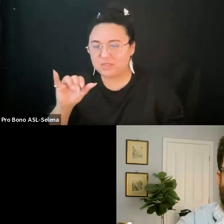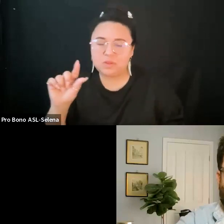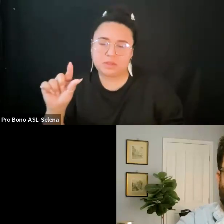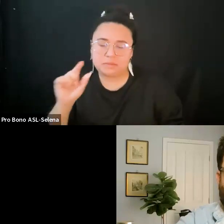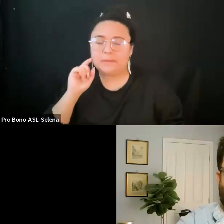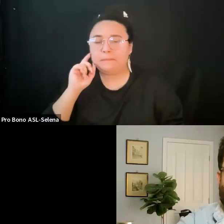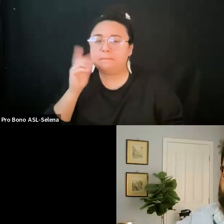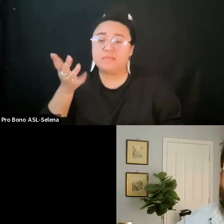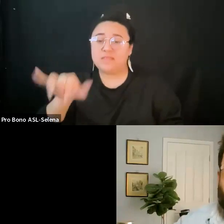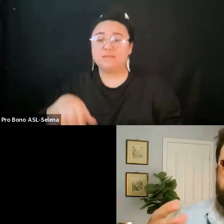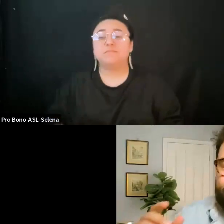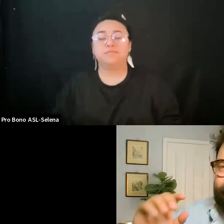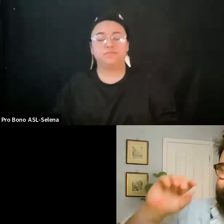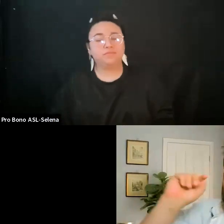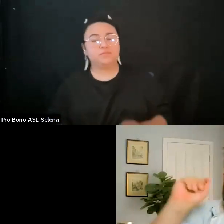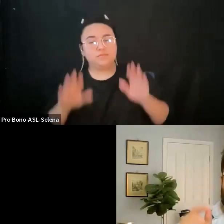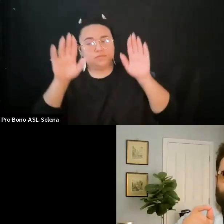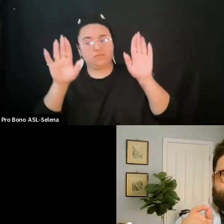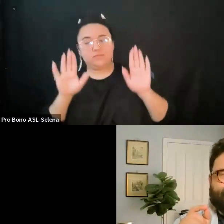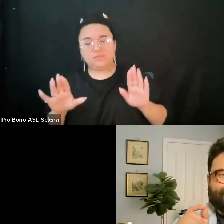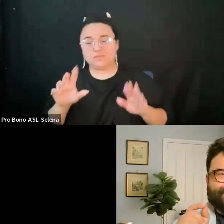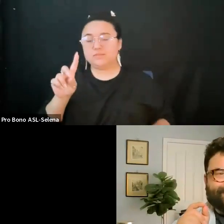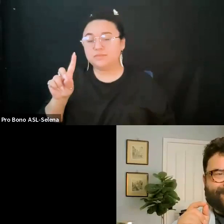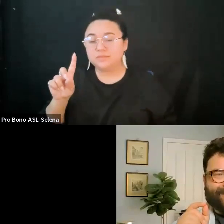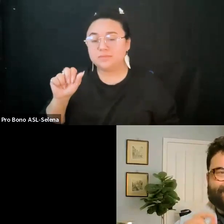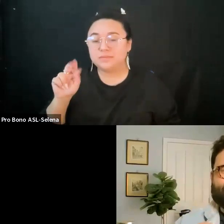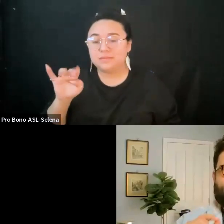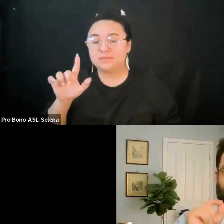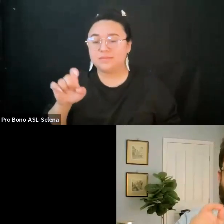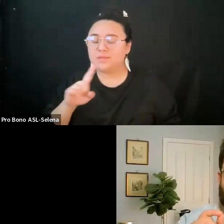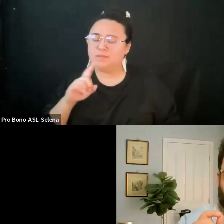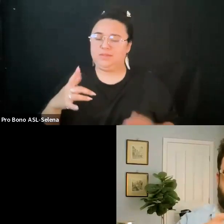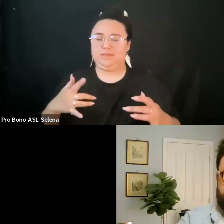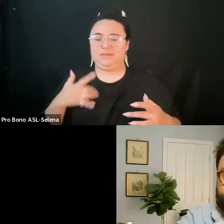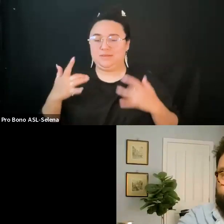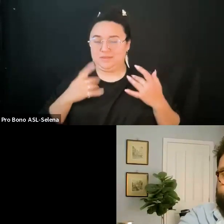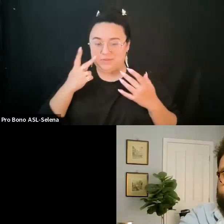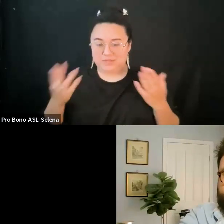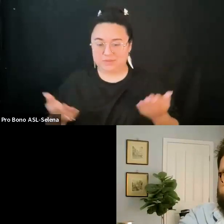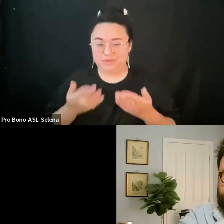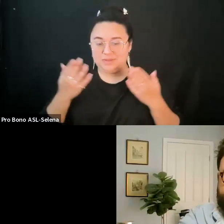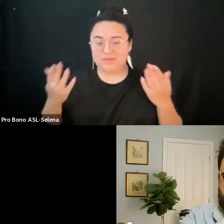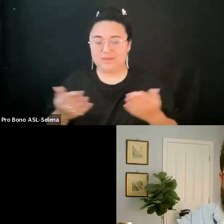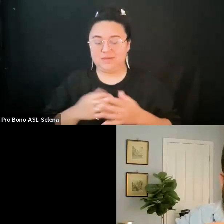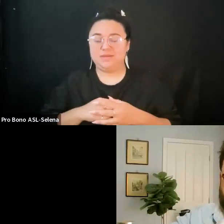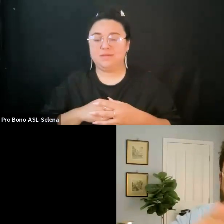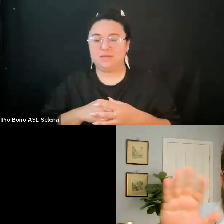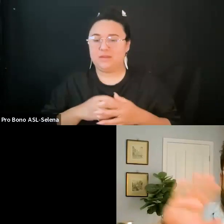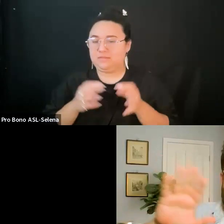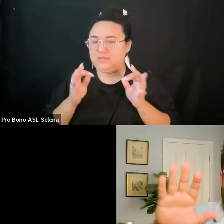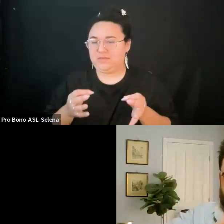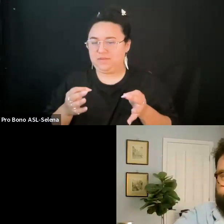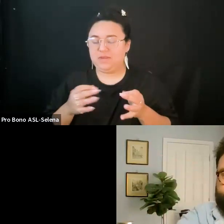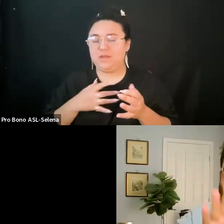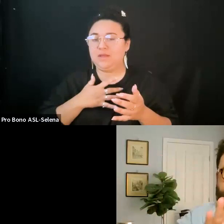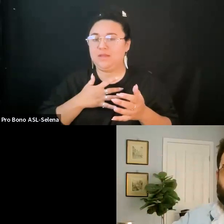And yeah. That's awesome. Danielle, it's always so exciting to see you on these. Thank you so much. I'm definitely going to do this, and I'm going to like